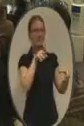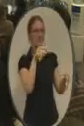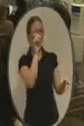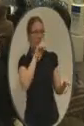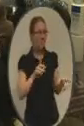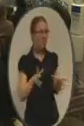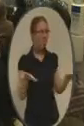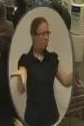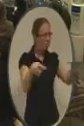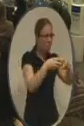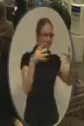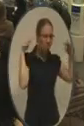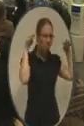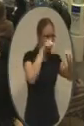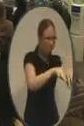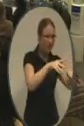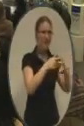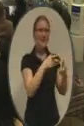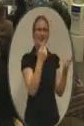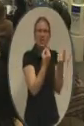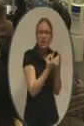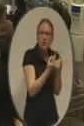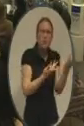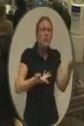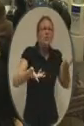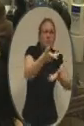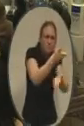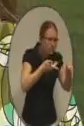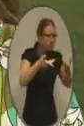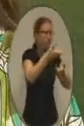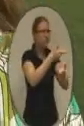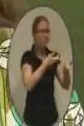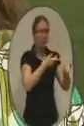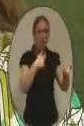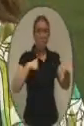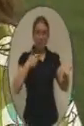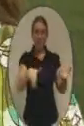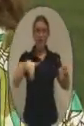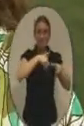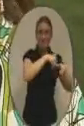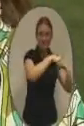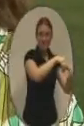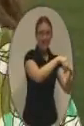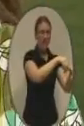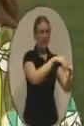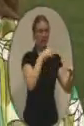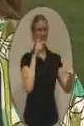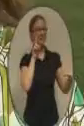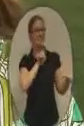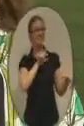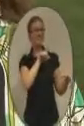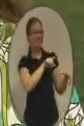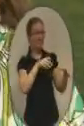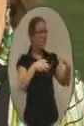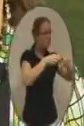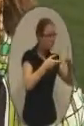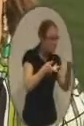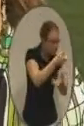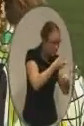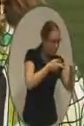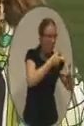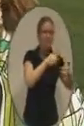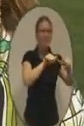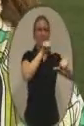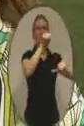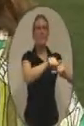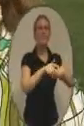groups of local people who sit down and discuss issues that matter to their community. I've been part of several of them and I've seen how